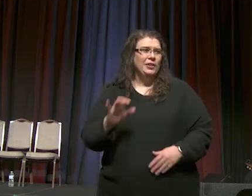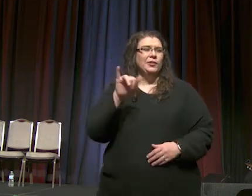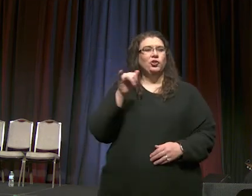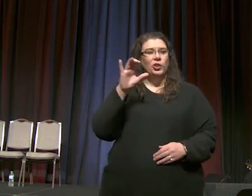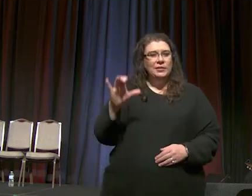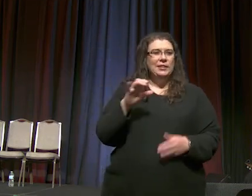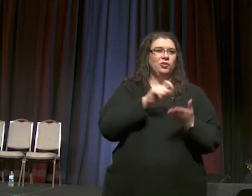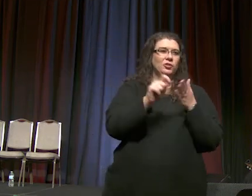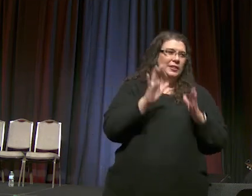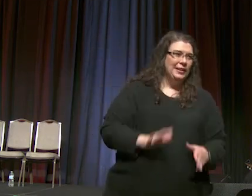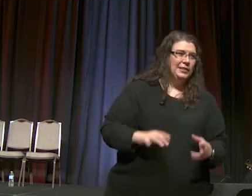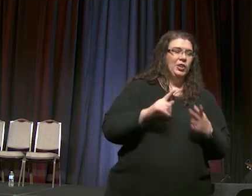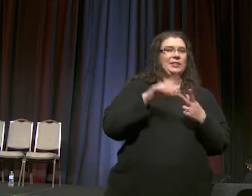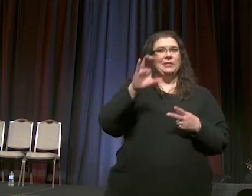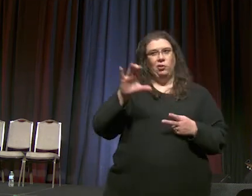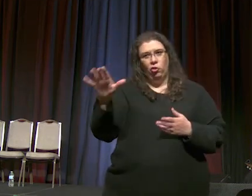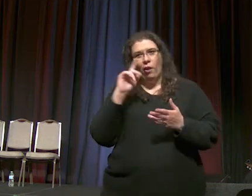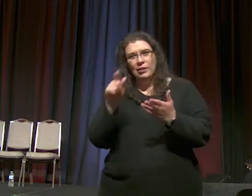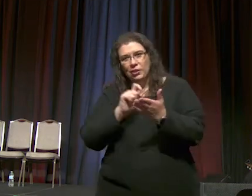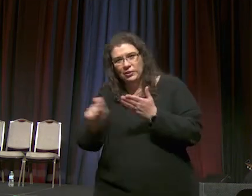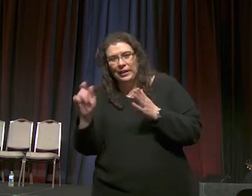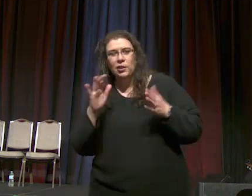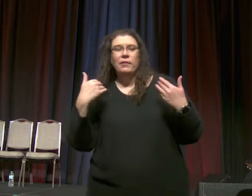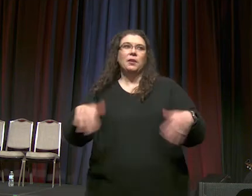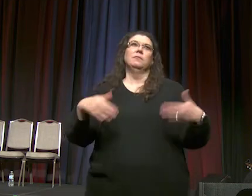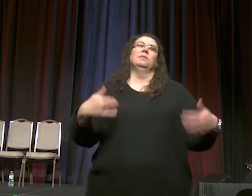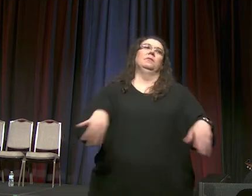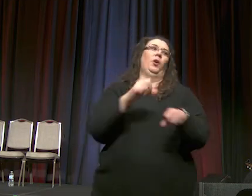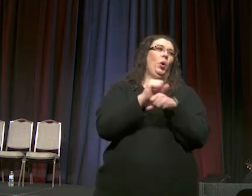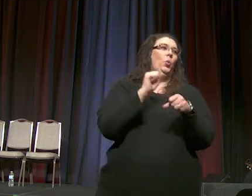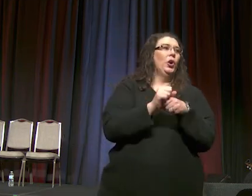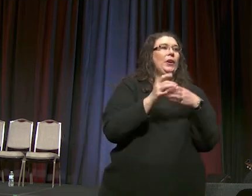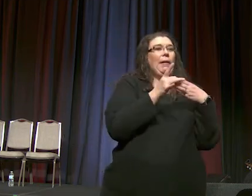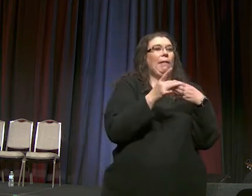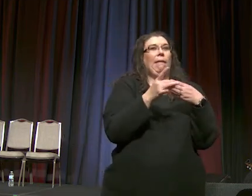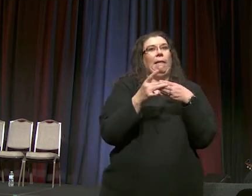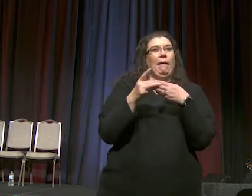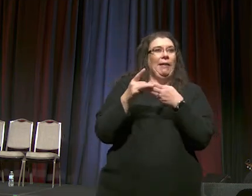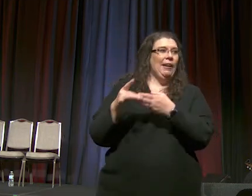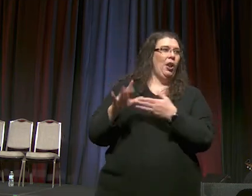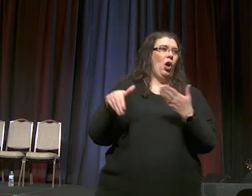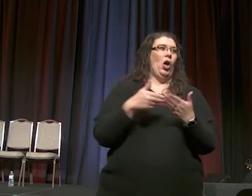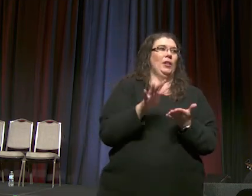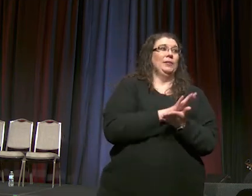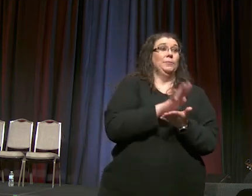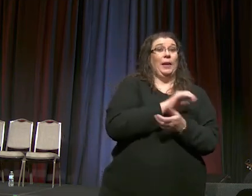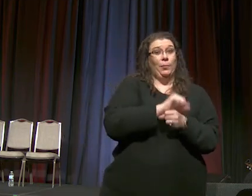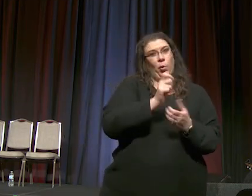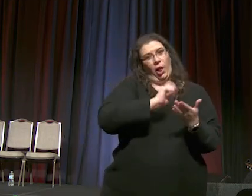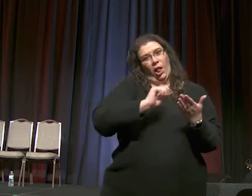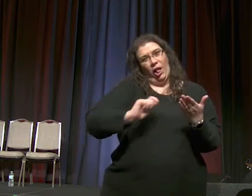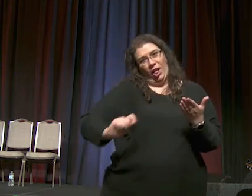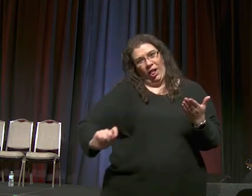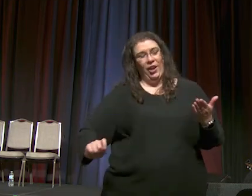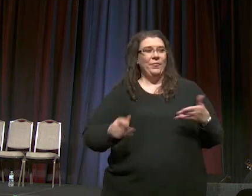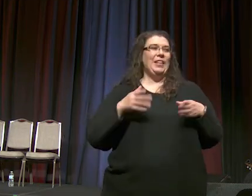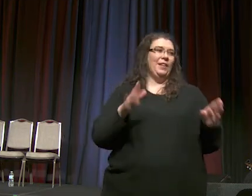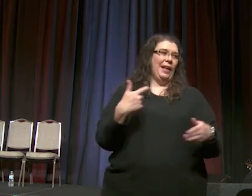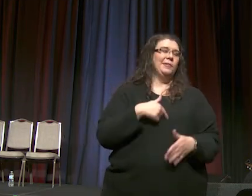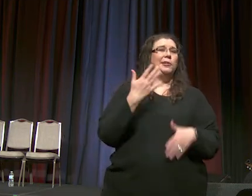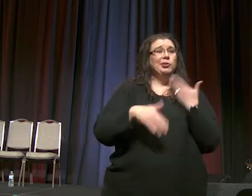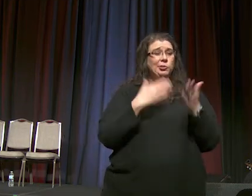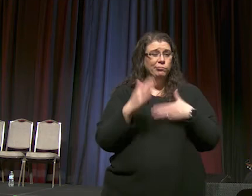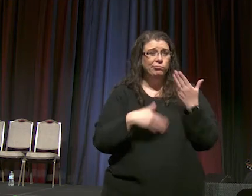central conferences for their wonderful work in shepherding all of this paperwork that allows us to function